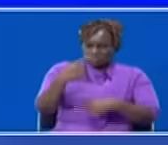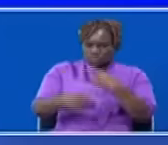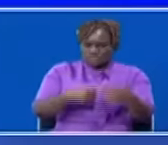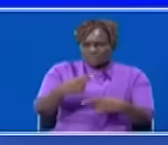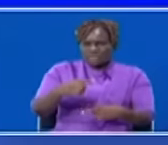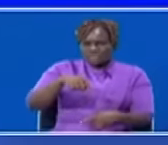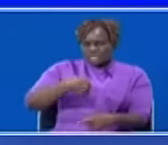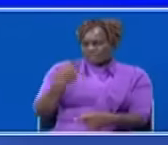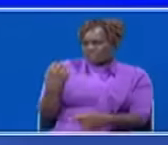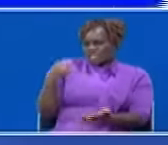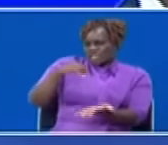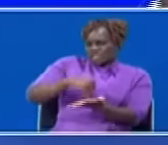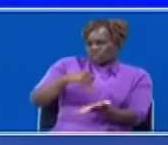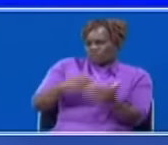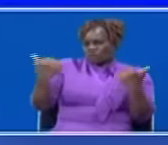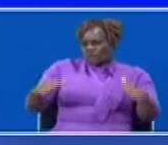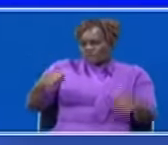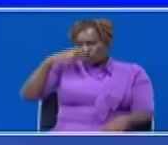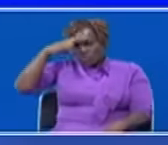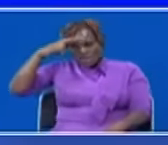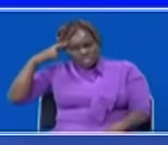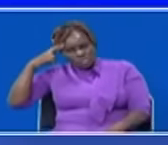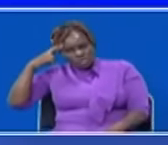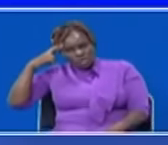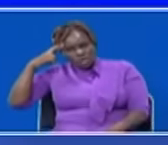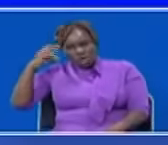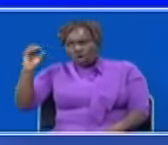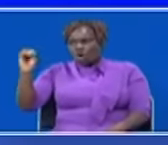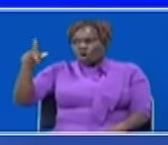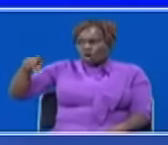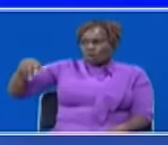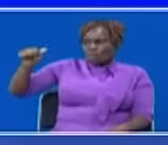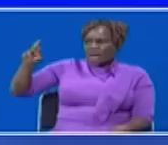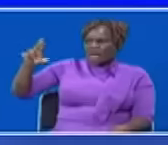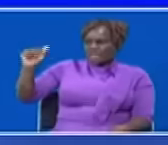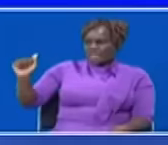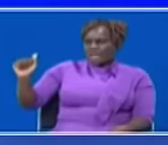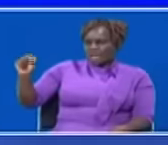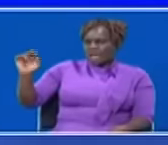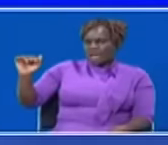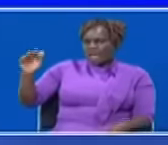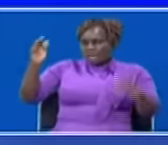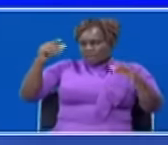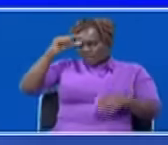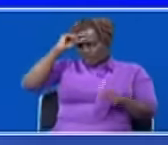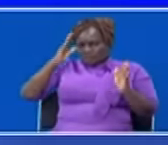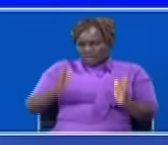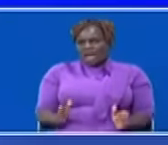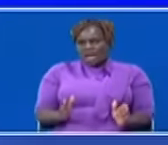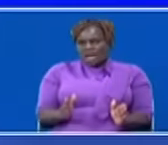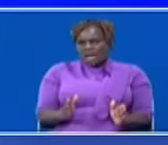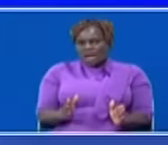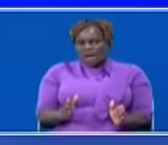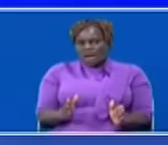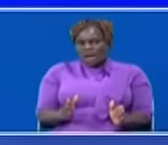am not involved. And that is the reason why Oparanya is the governor for Kakamega and the deputy party leader of